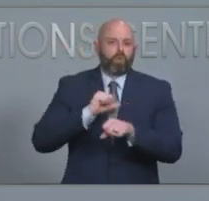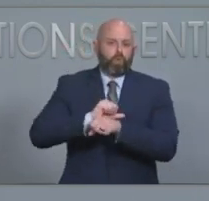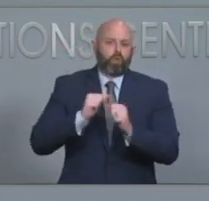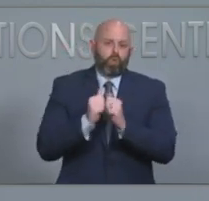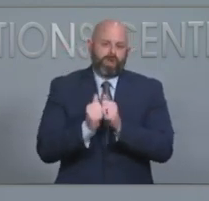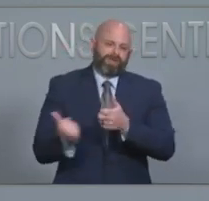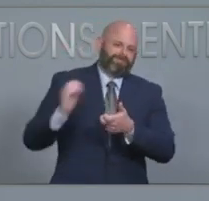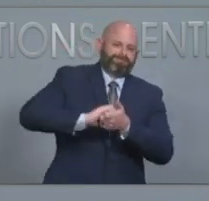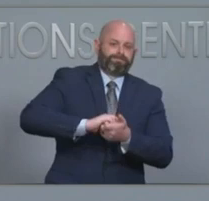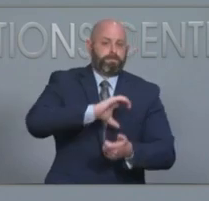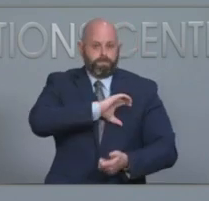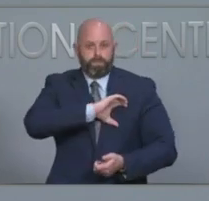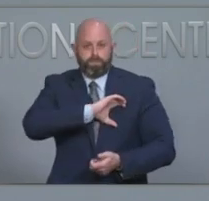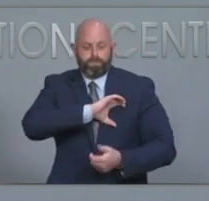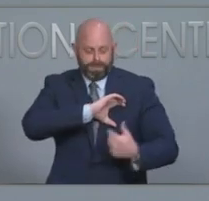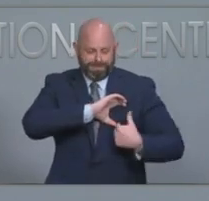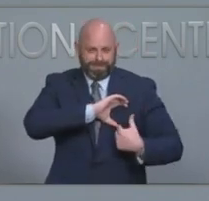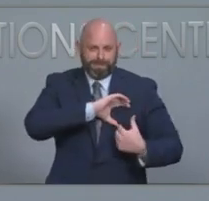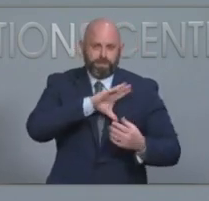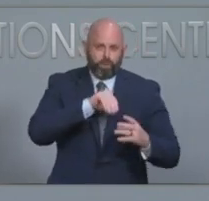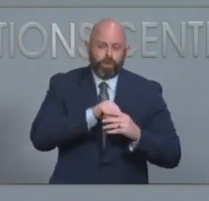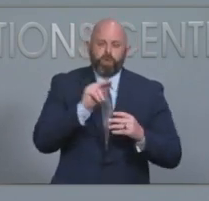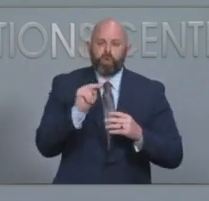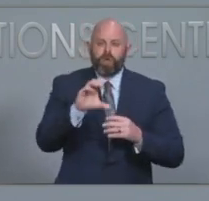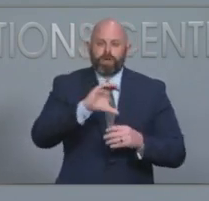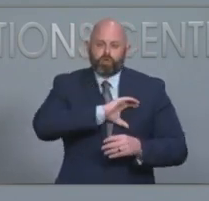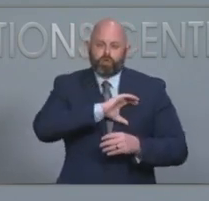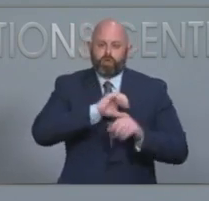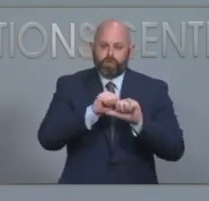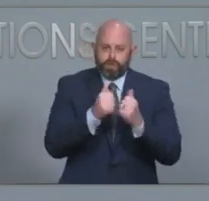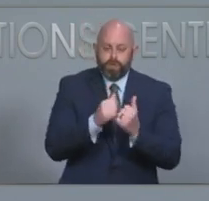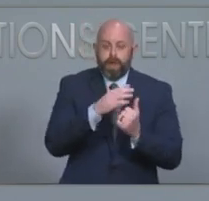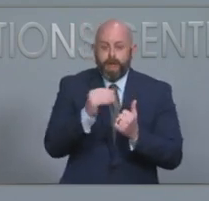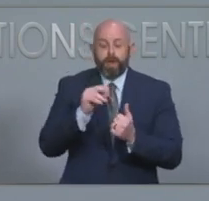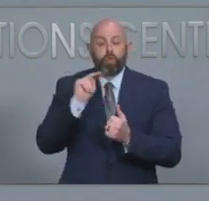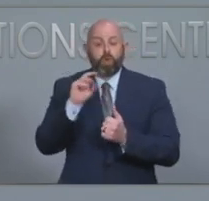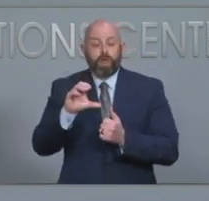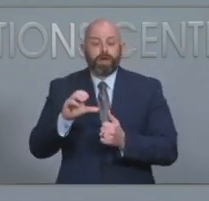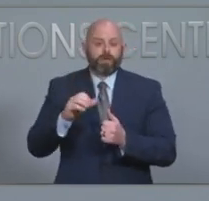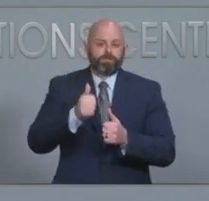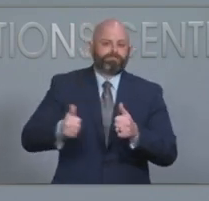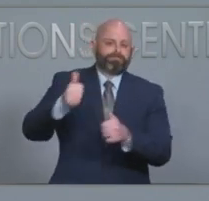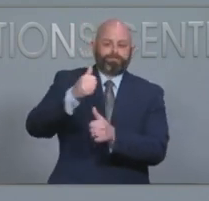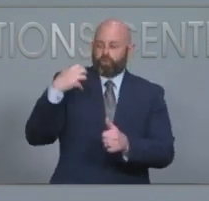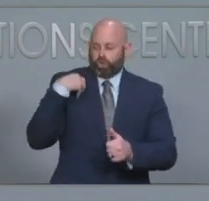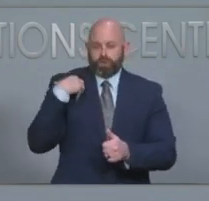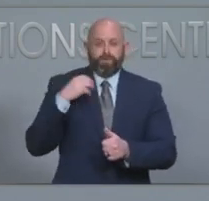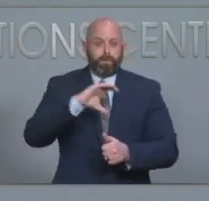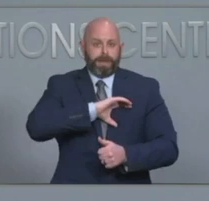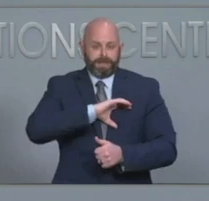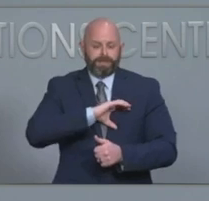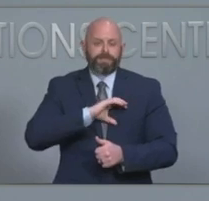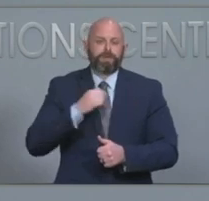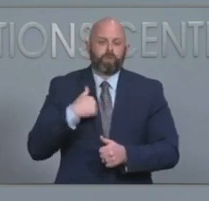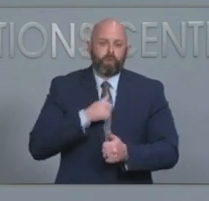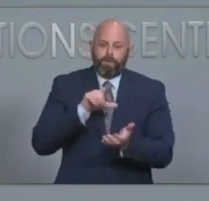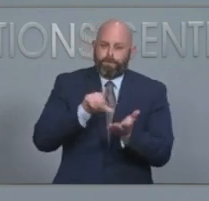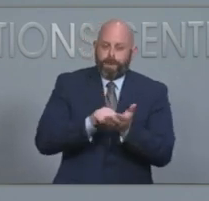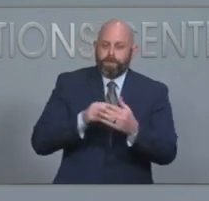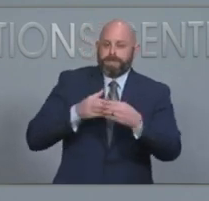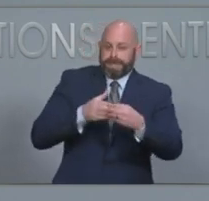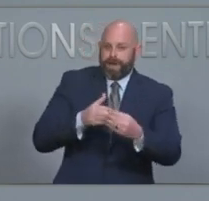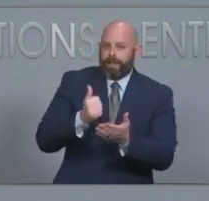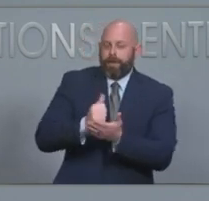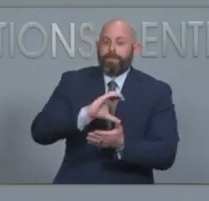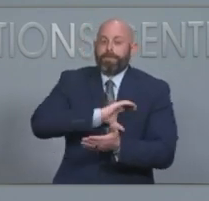partners. This includes the North Carolina Sheriff's Association and the North Carolina Chiefs of Police. And we have published a guide to help them